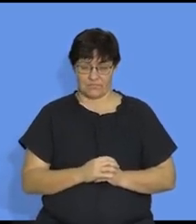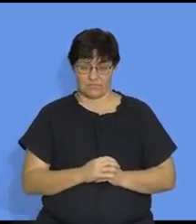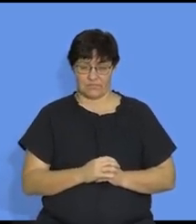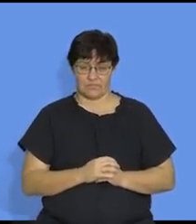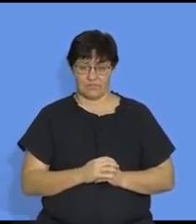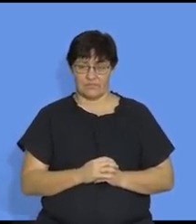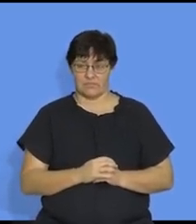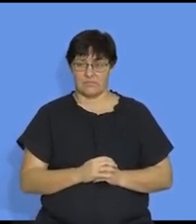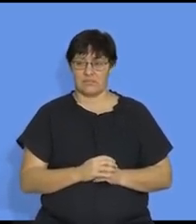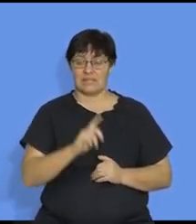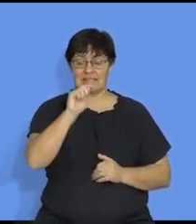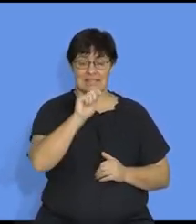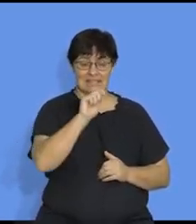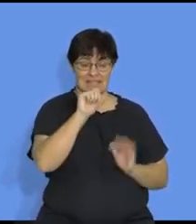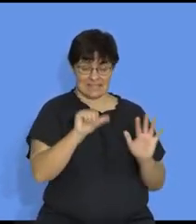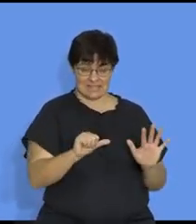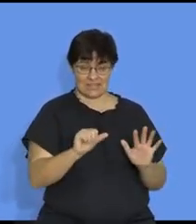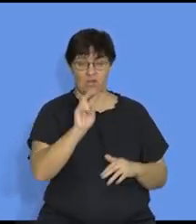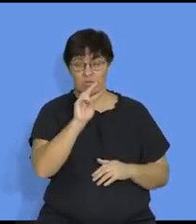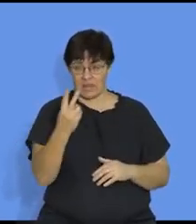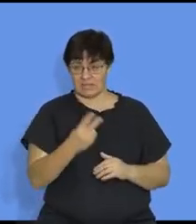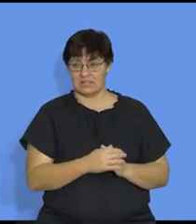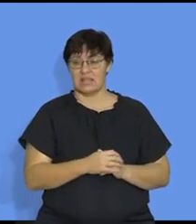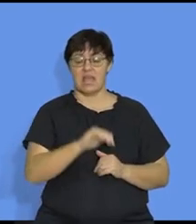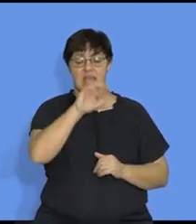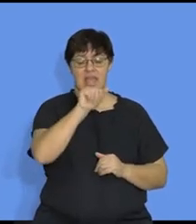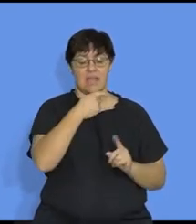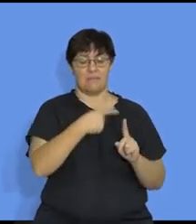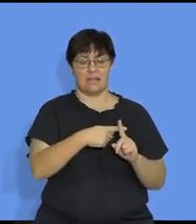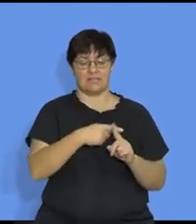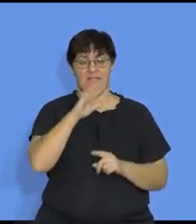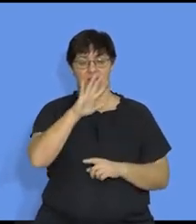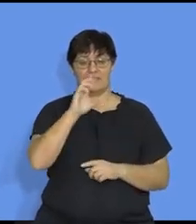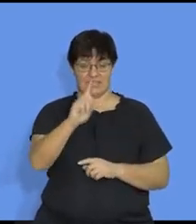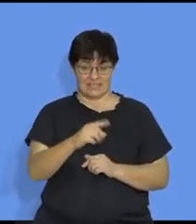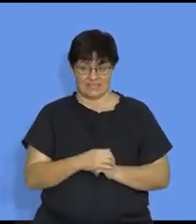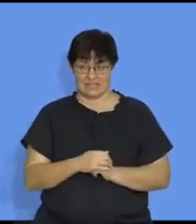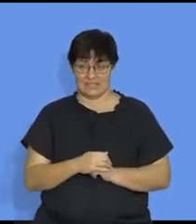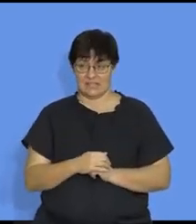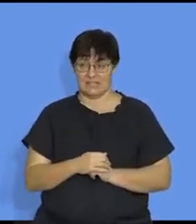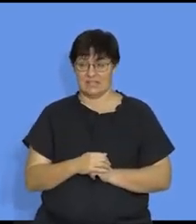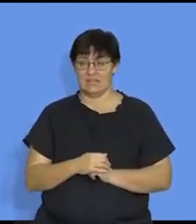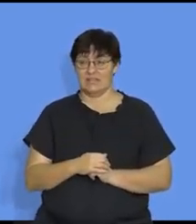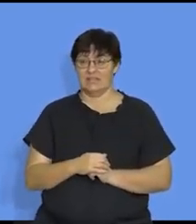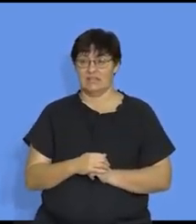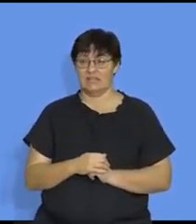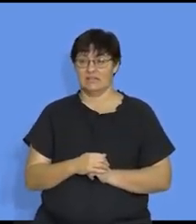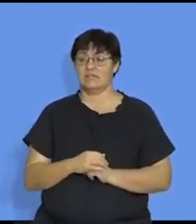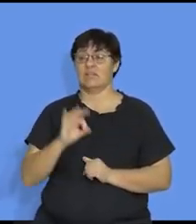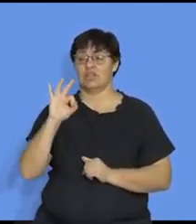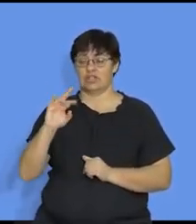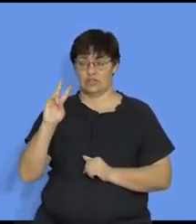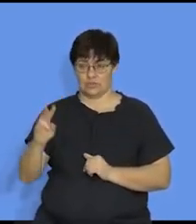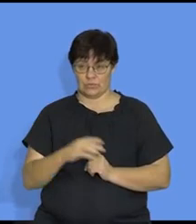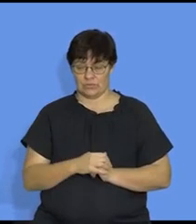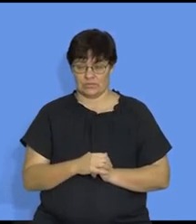I can replace T6 with A plus 5D. As it's an arithmetic sequence,